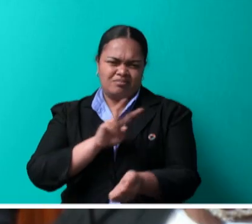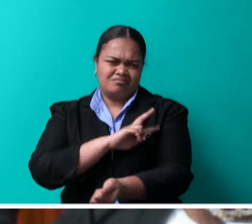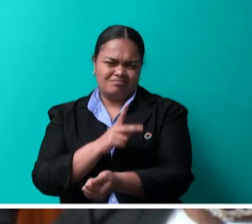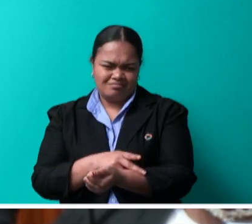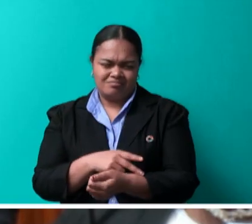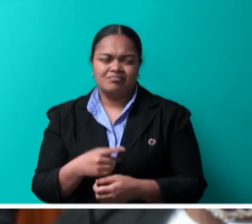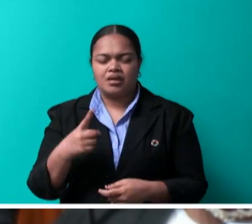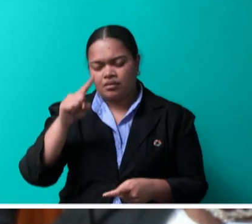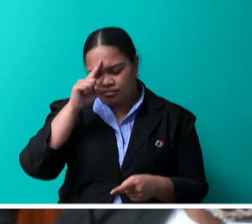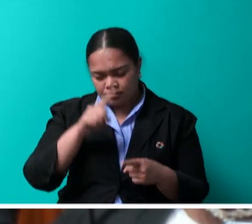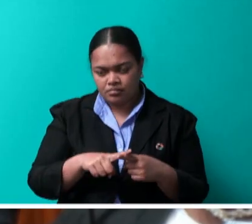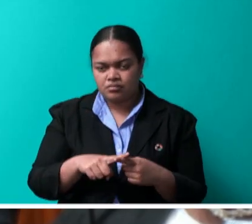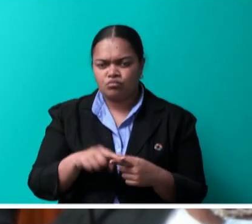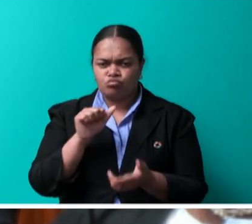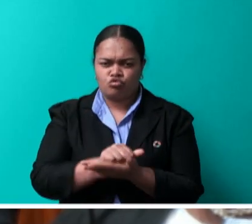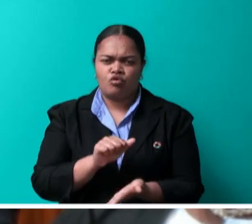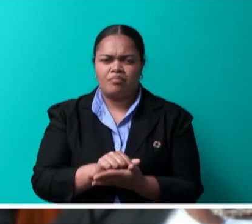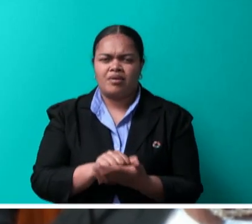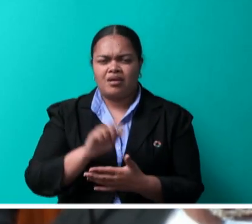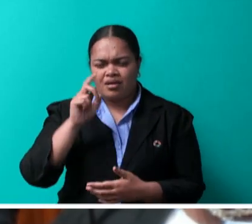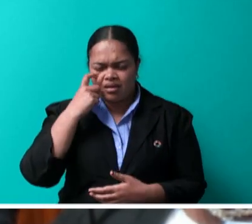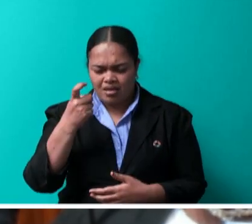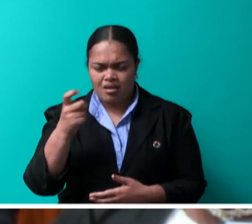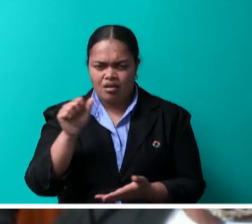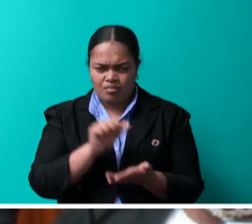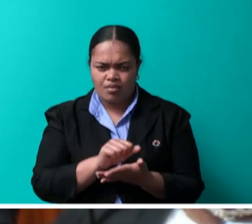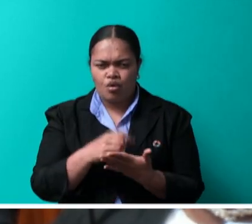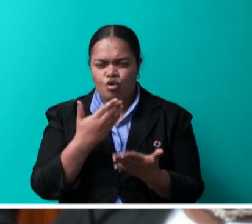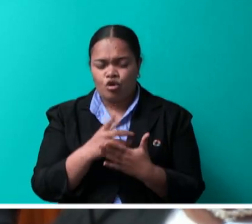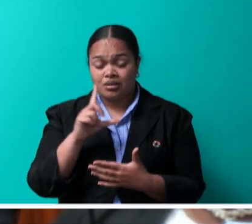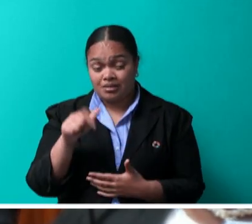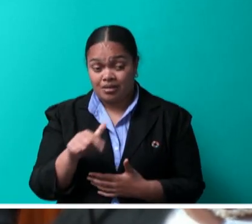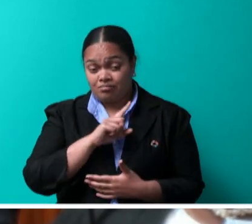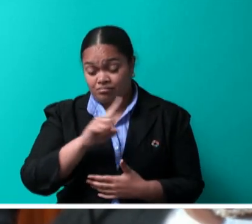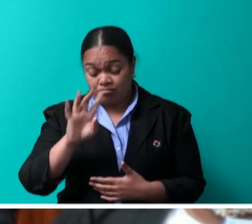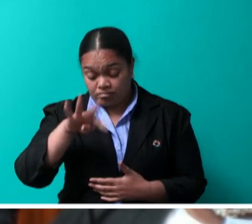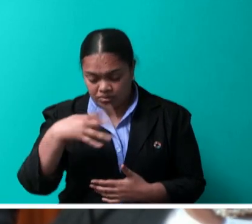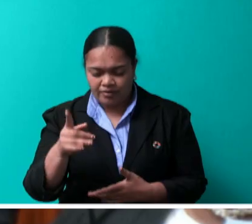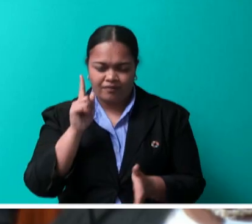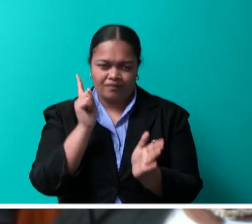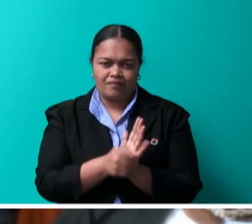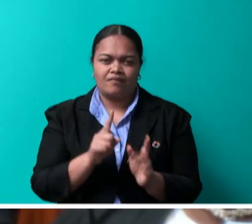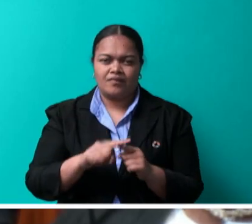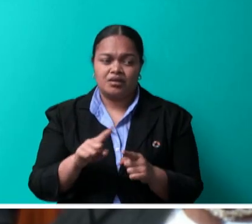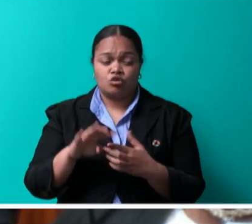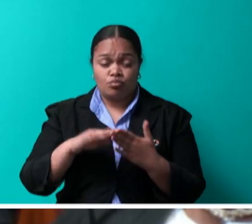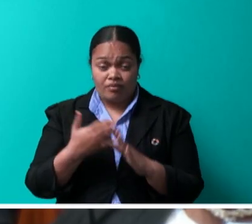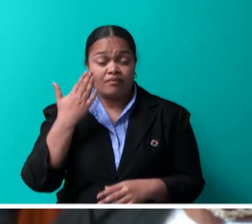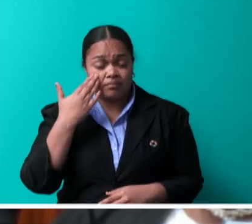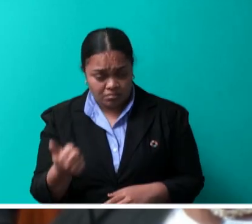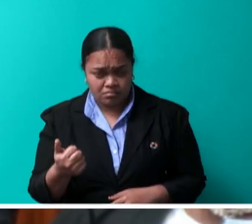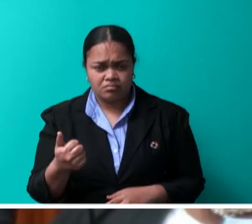patients receiving timely treatment closer to home. It will be found in stronger communities. And it will be found